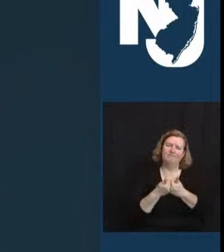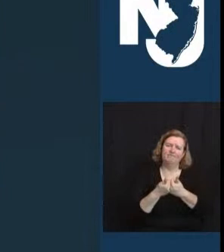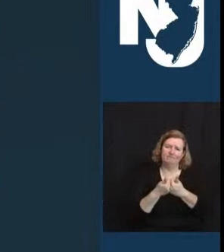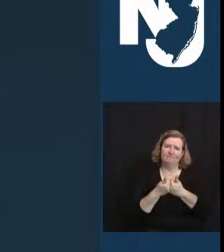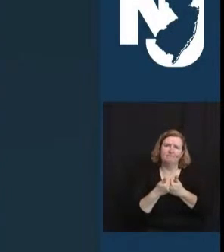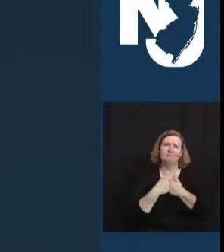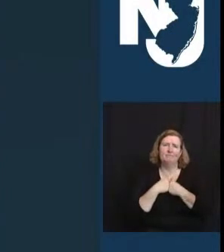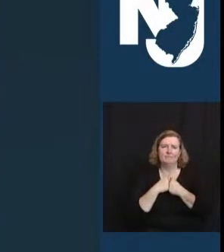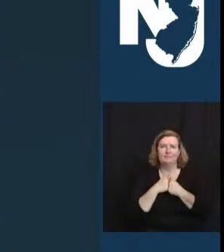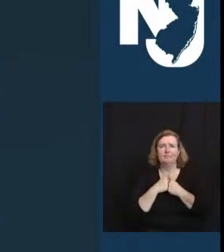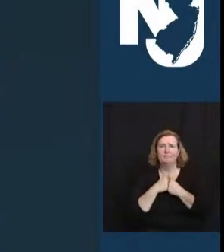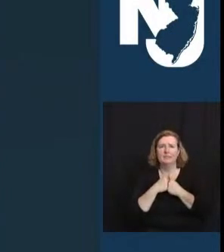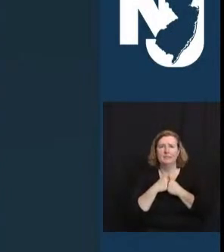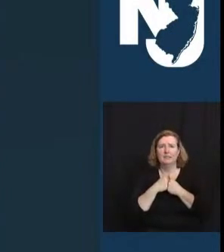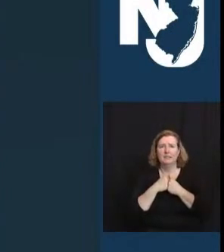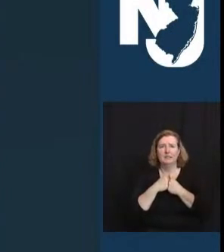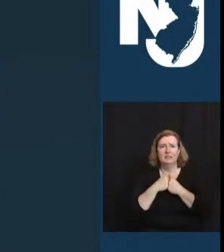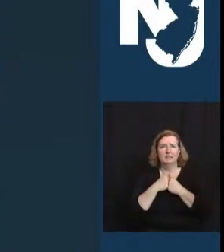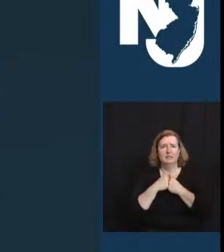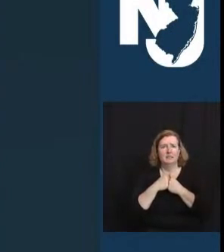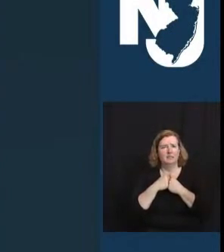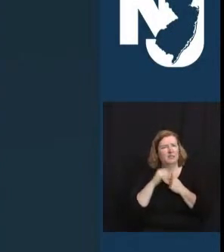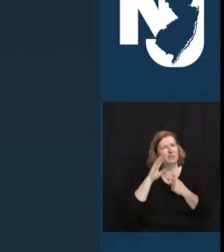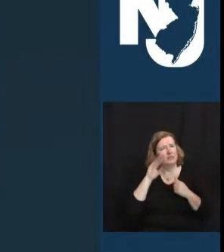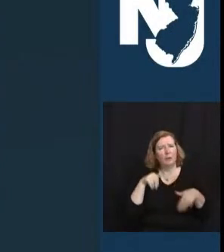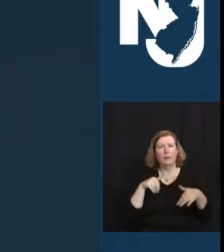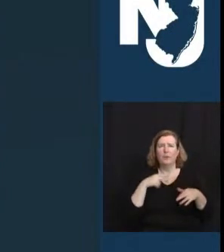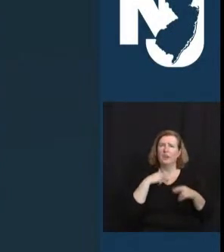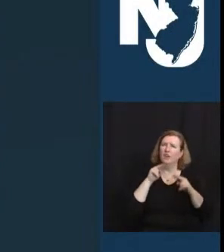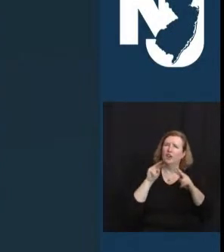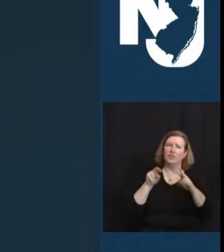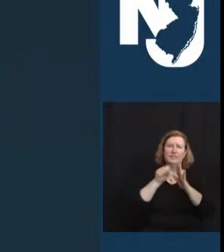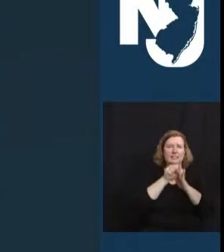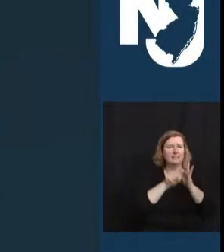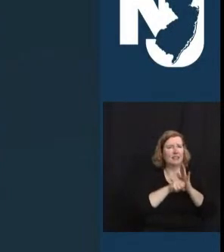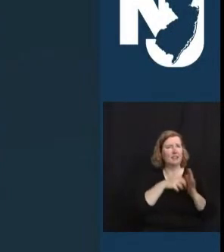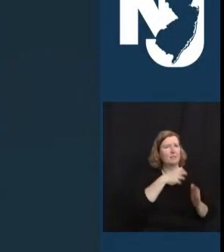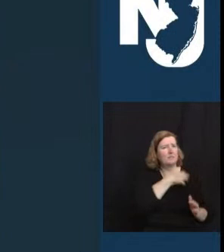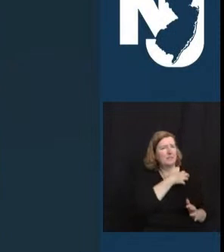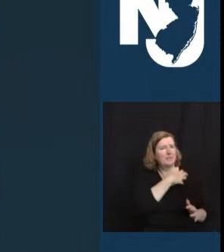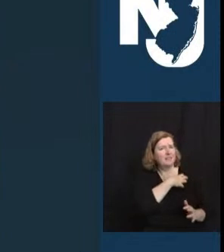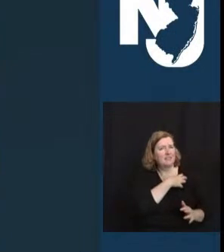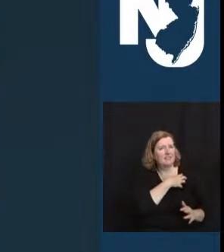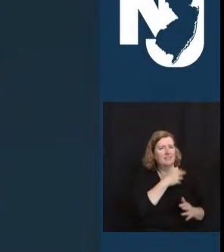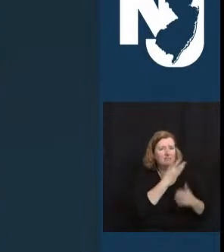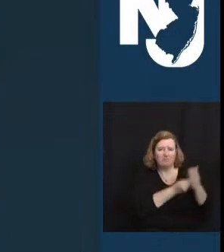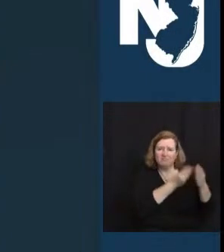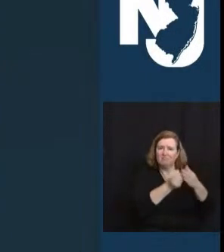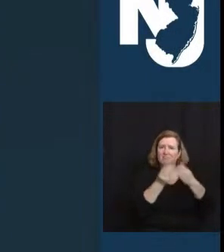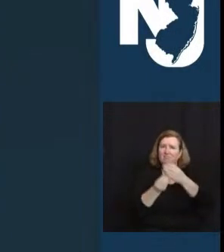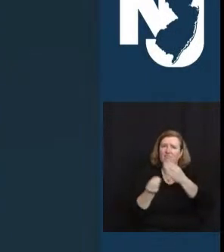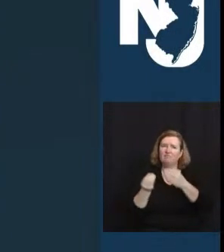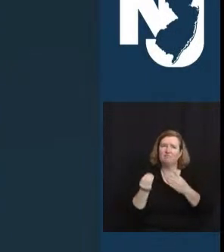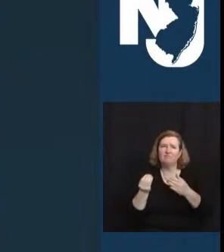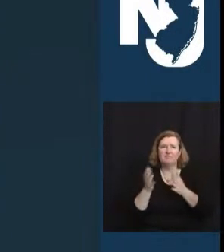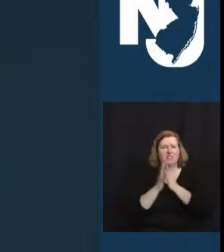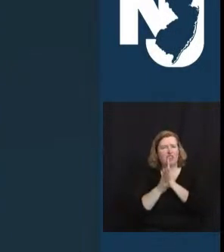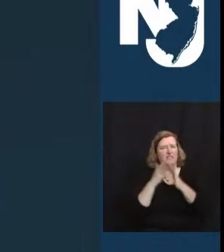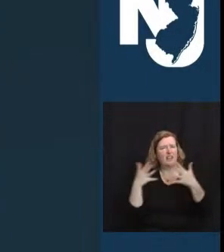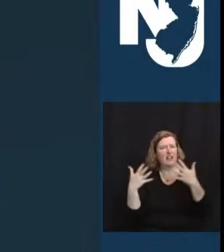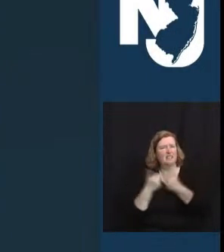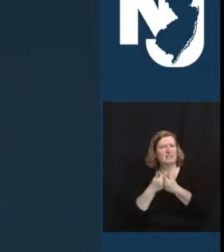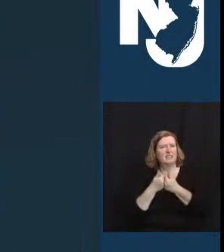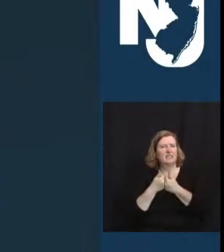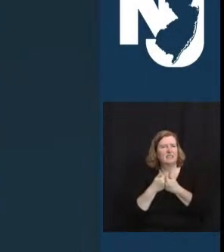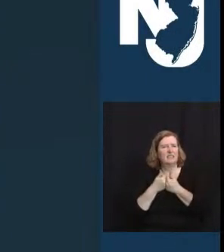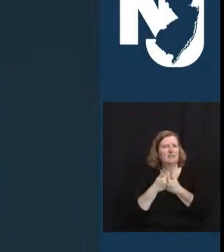folks lost in the state police, there's an uncomfortable amount of traffic accidents, a lot of them motorcycles. I don't know, in Paul's